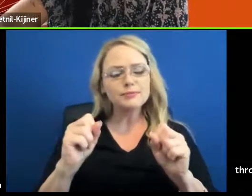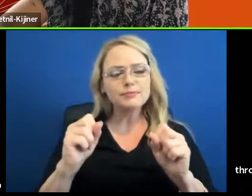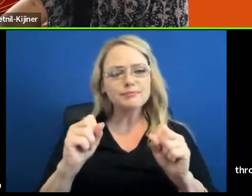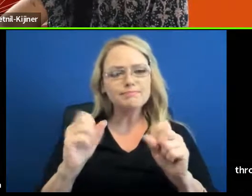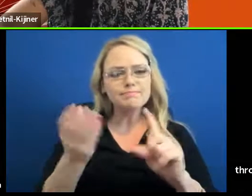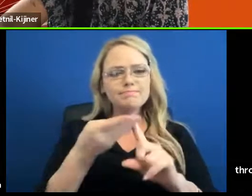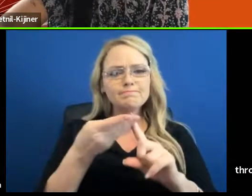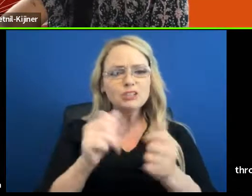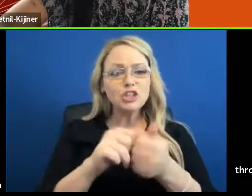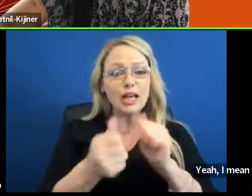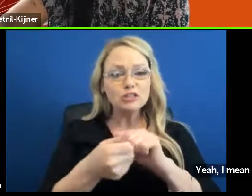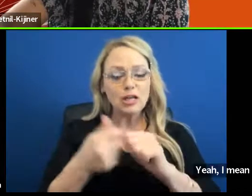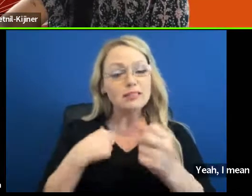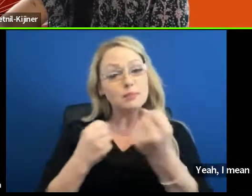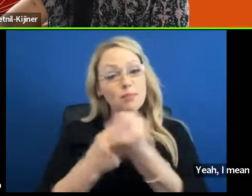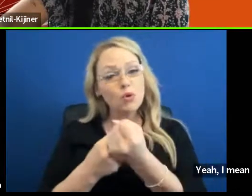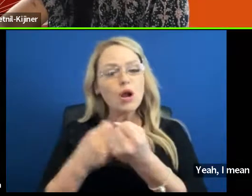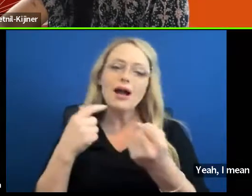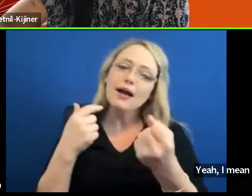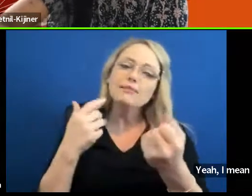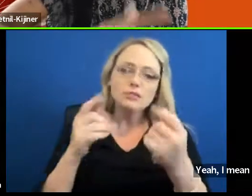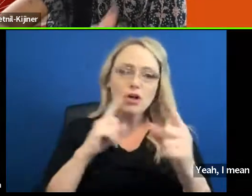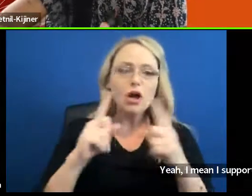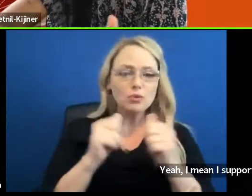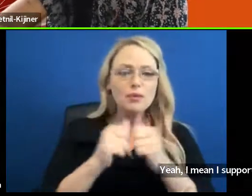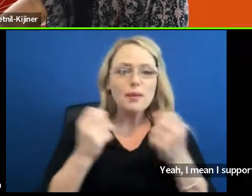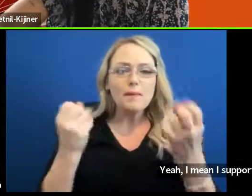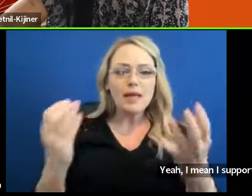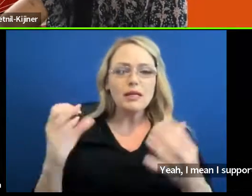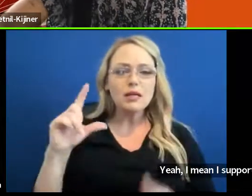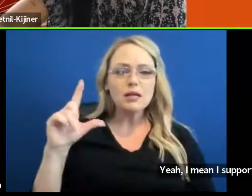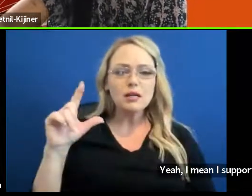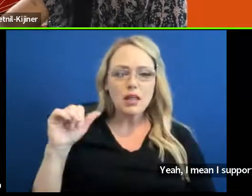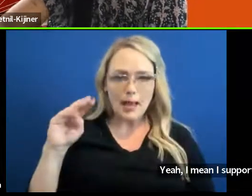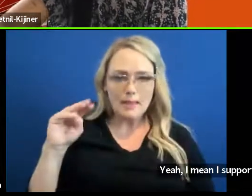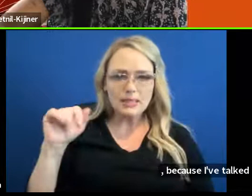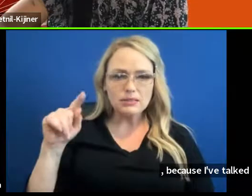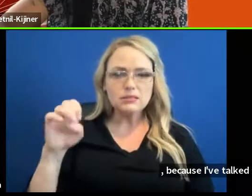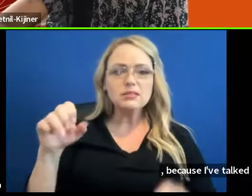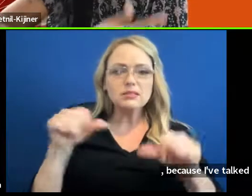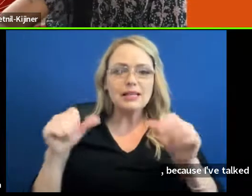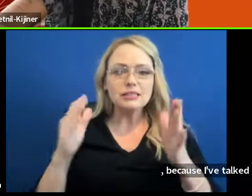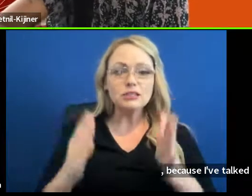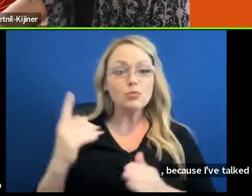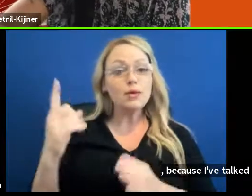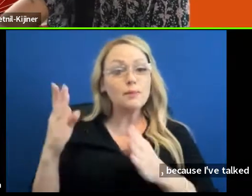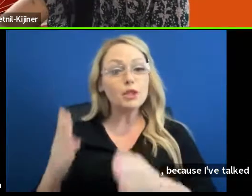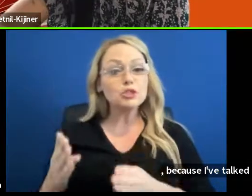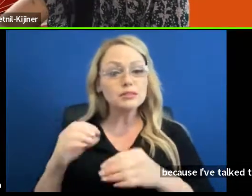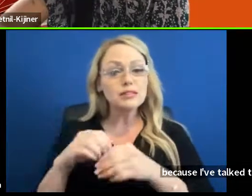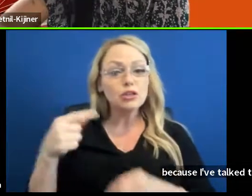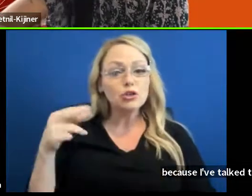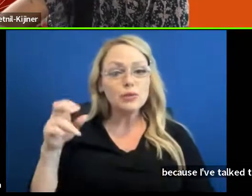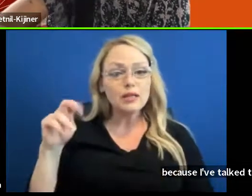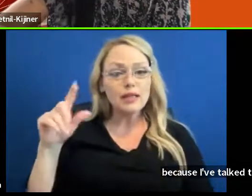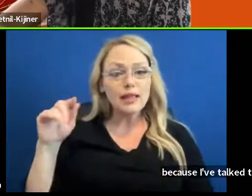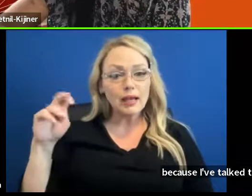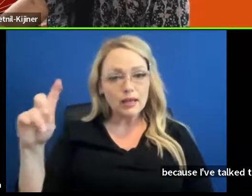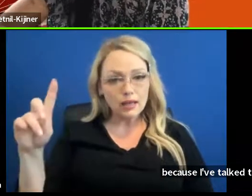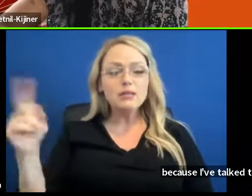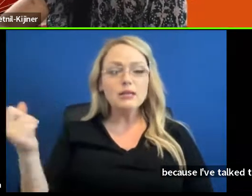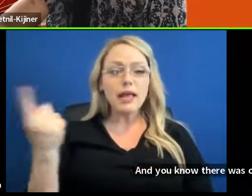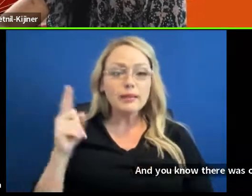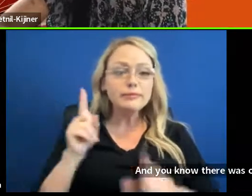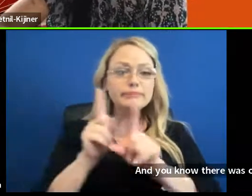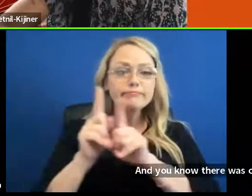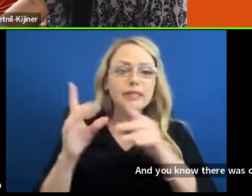talked to a lot of climate scientists, and, you know, there was one with us in Greenland who was taking us around. There's a climate scientist who came and told us we needed to